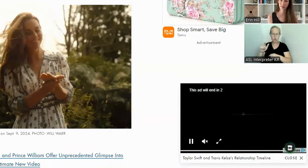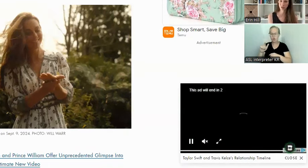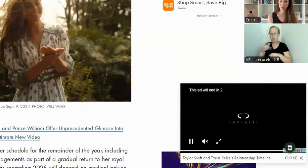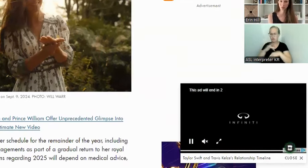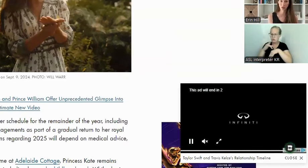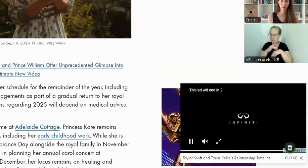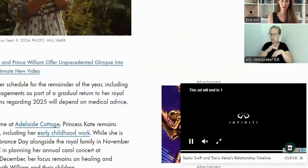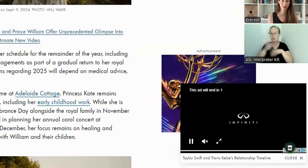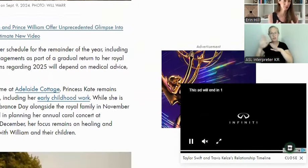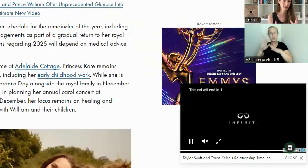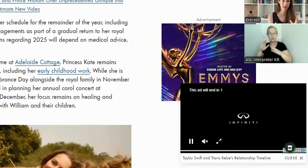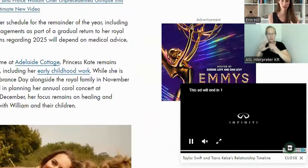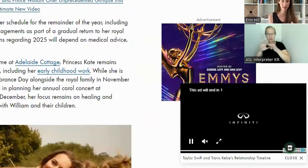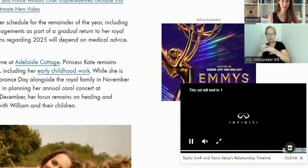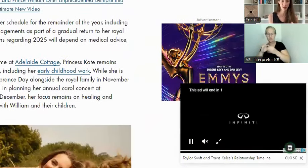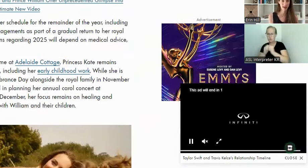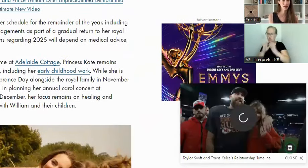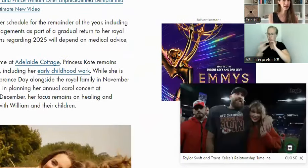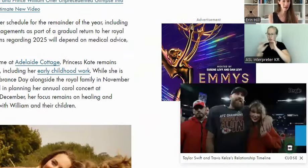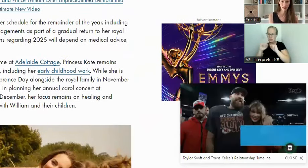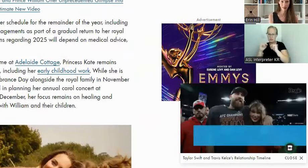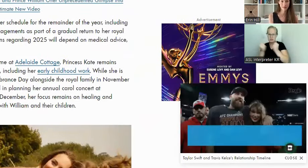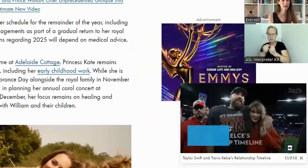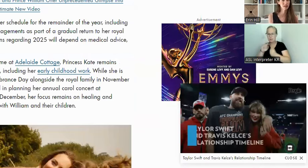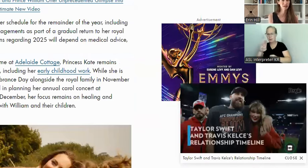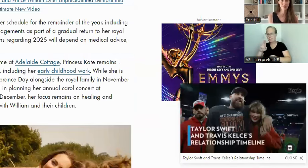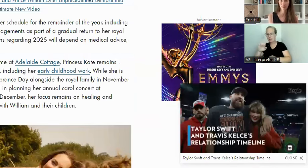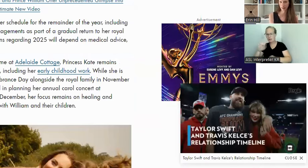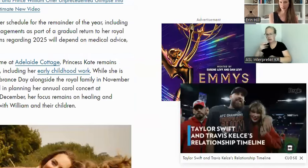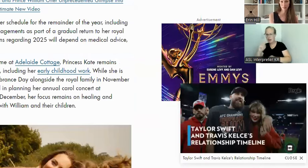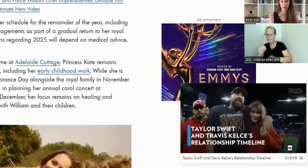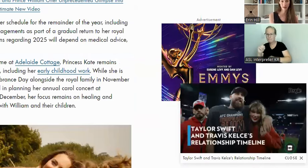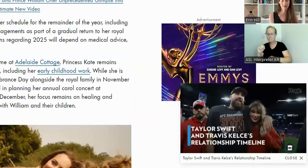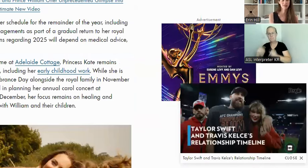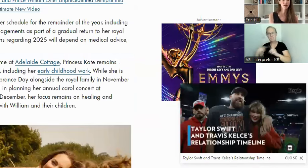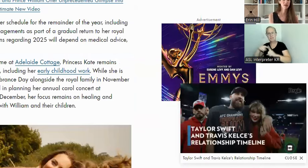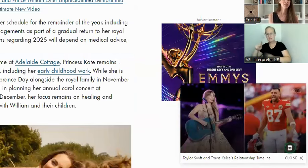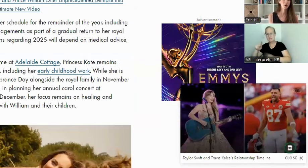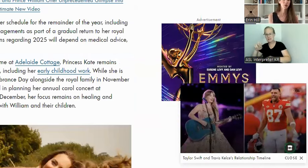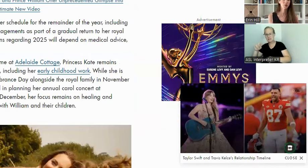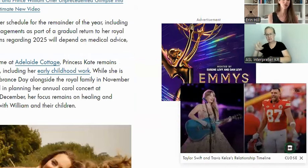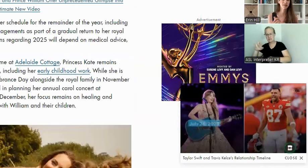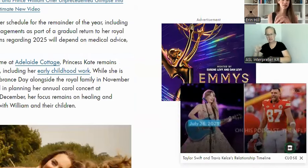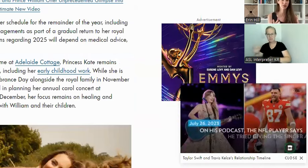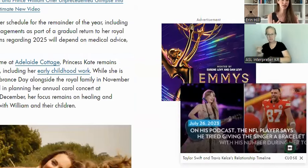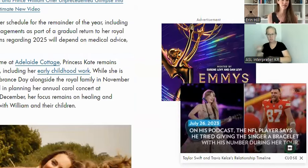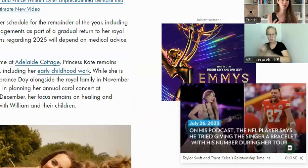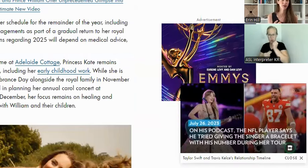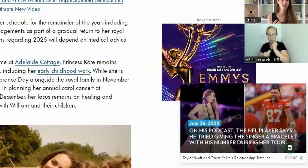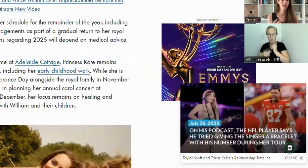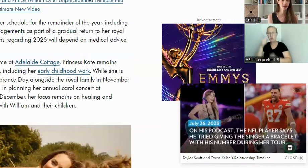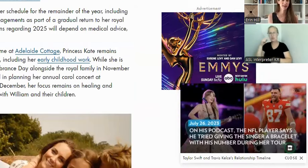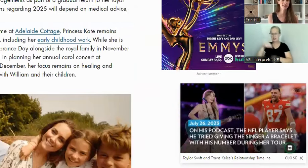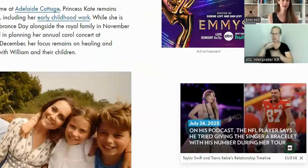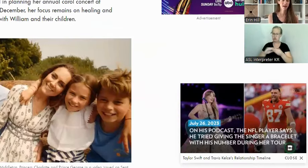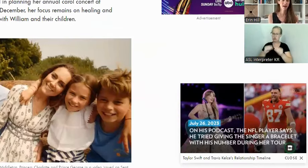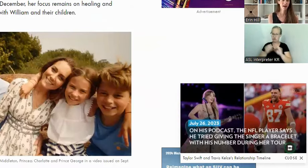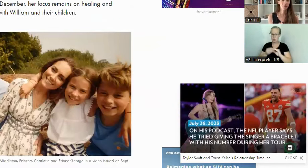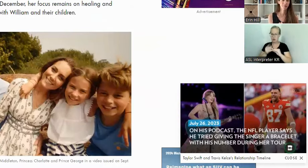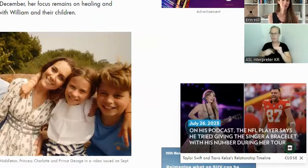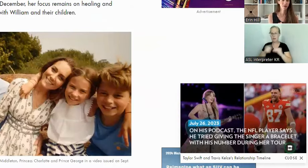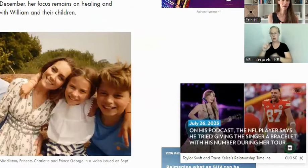great relationship with the community communications team at Buckingham palace and Kensington palace. So for this story, for Kate,